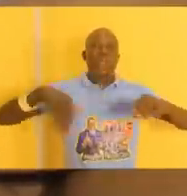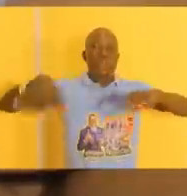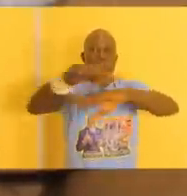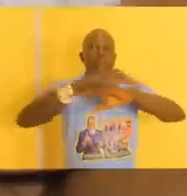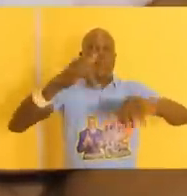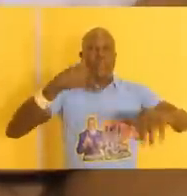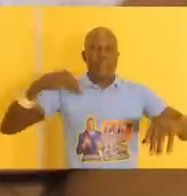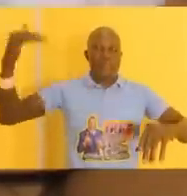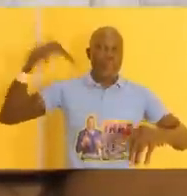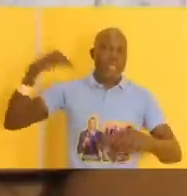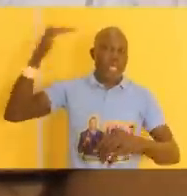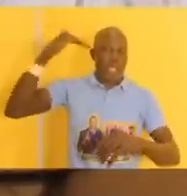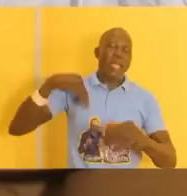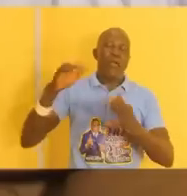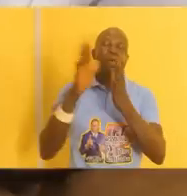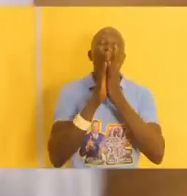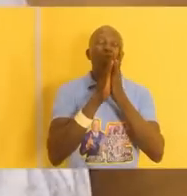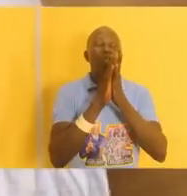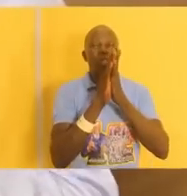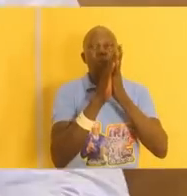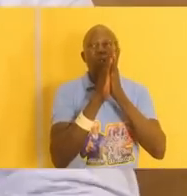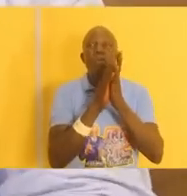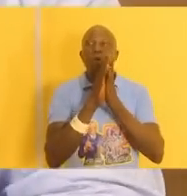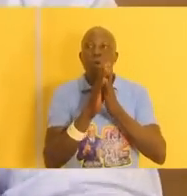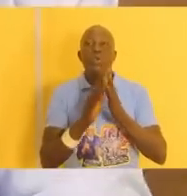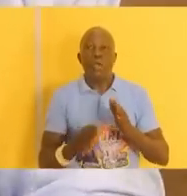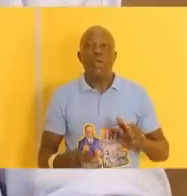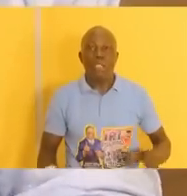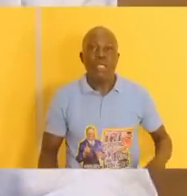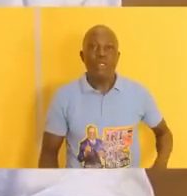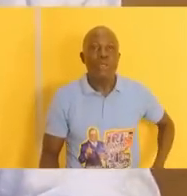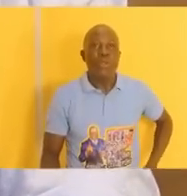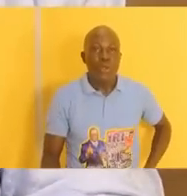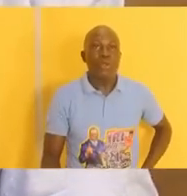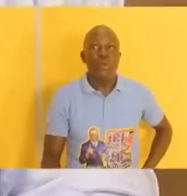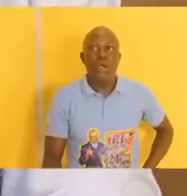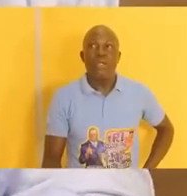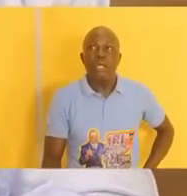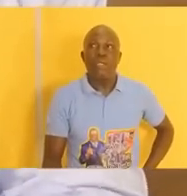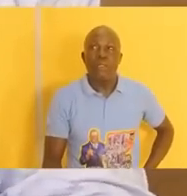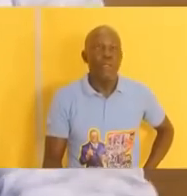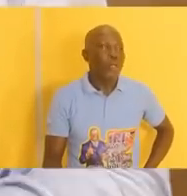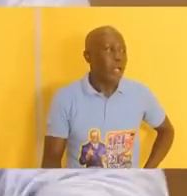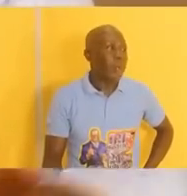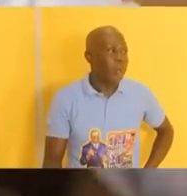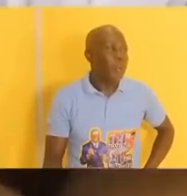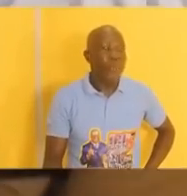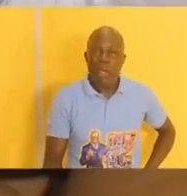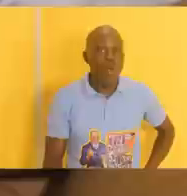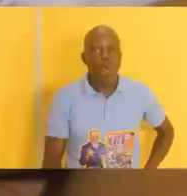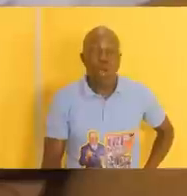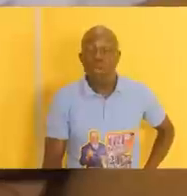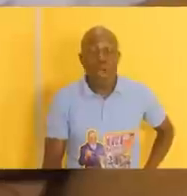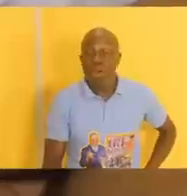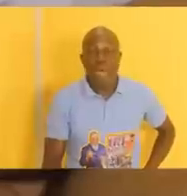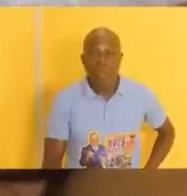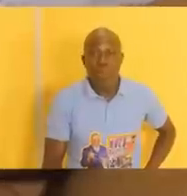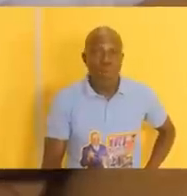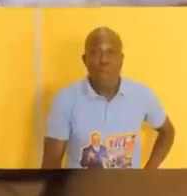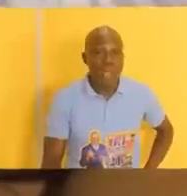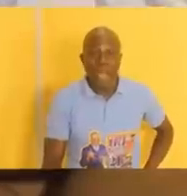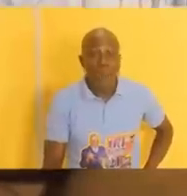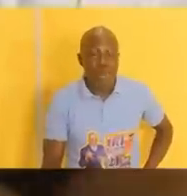me oya adwa onko yesu onko yesu onko yesu holy spirit god